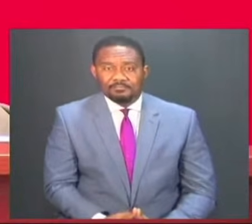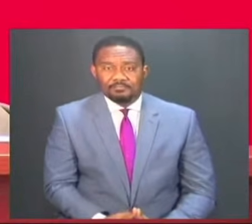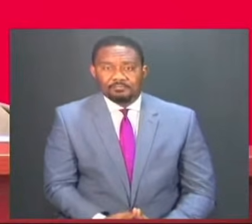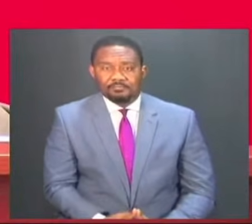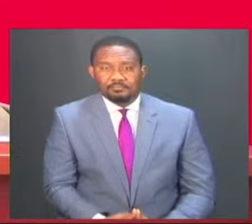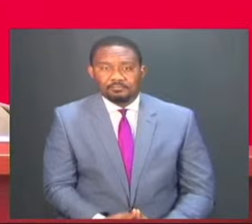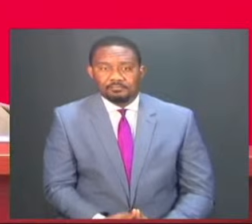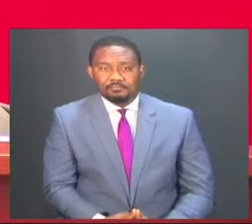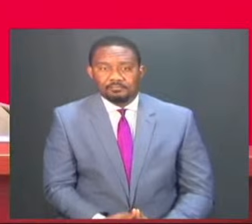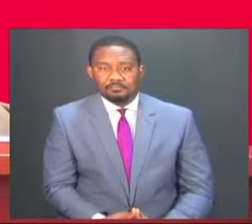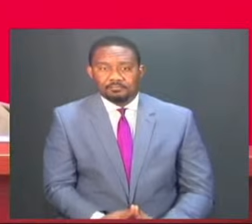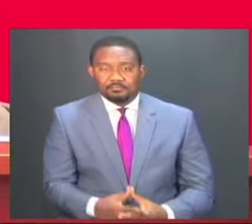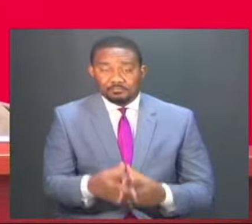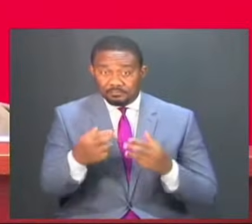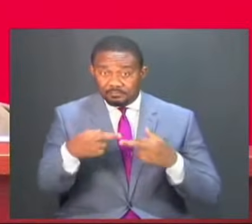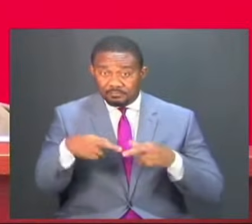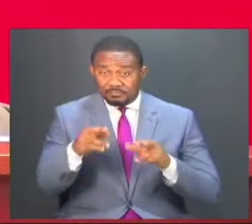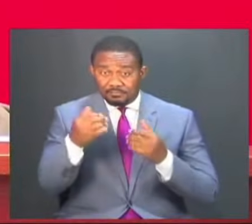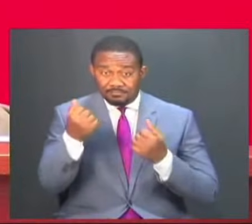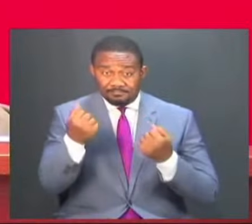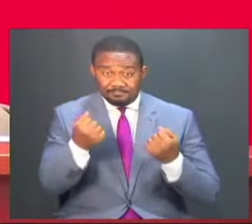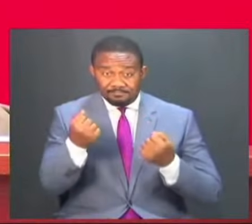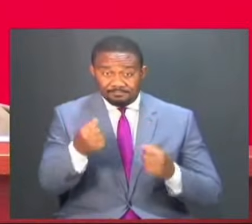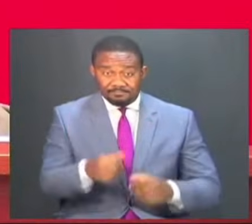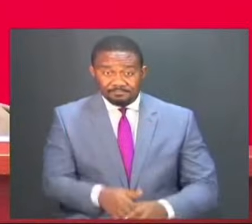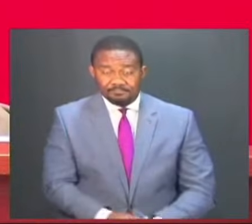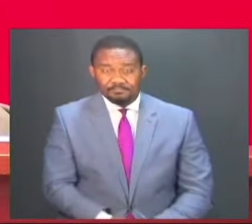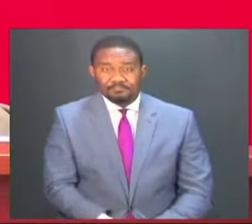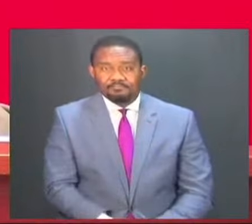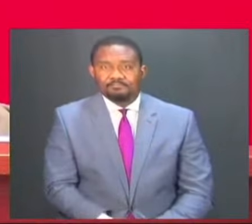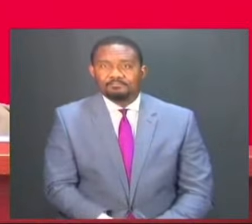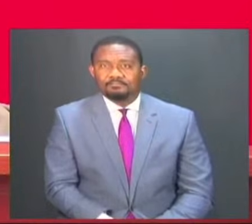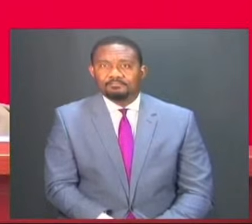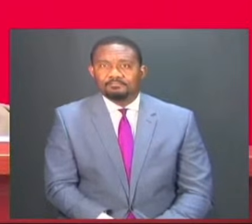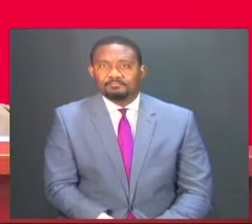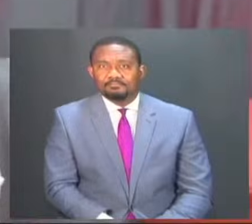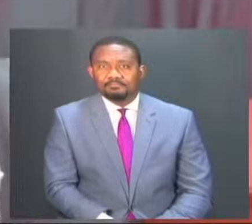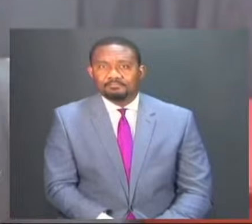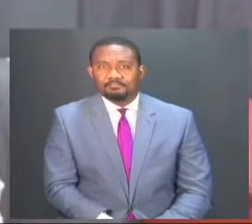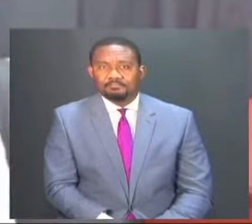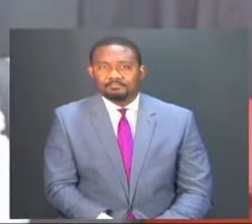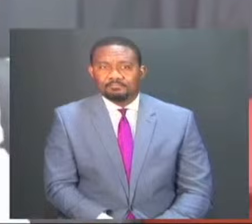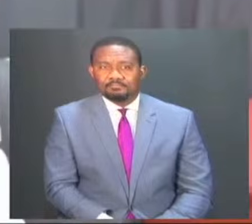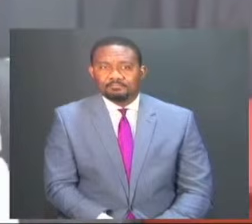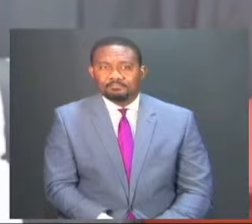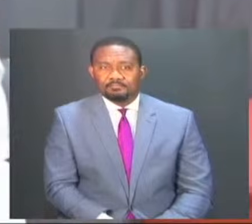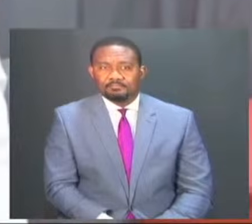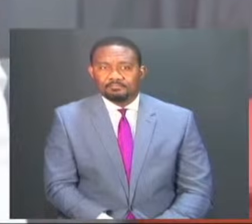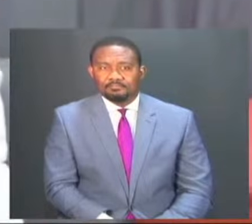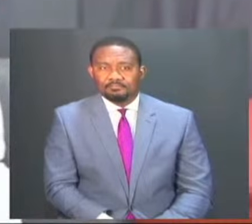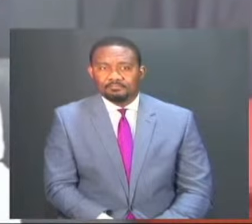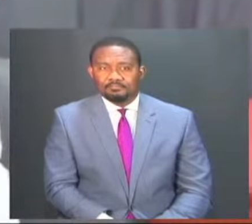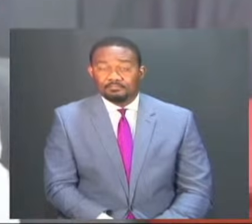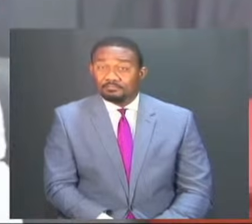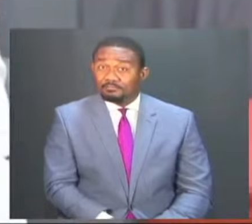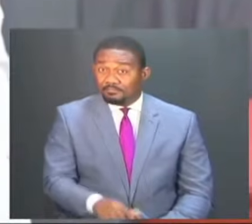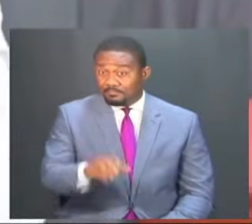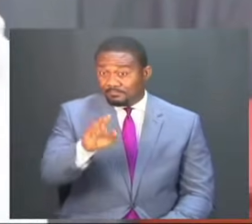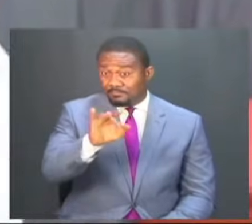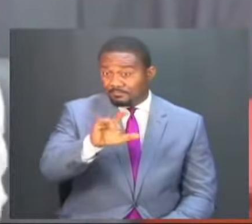for roads and transport. Yes, thank you, Mr. Speaker. Mr. Speaker, I think the bill has come at the right